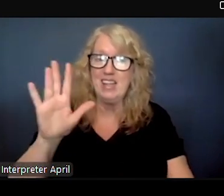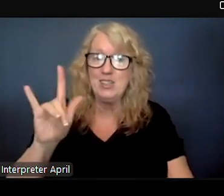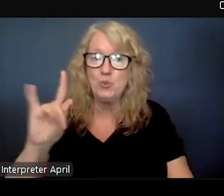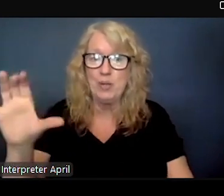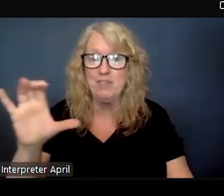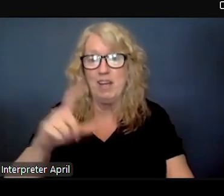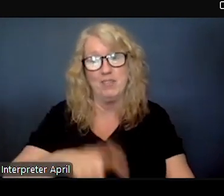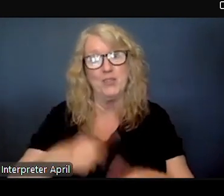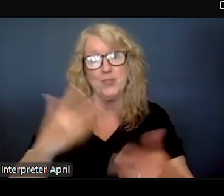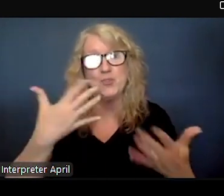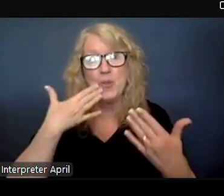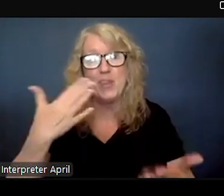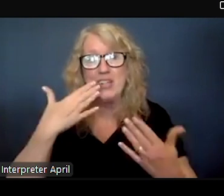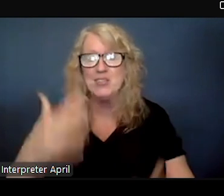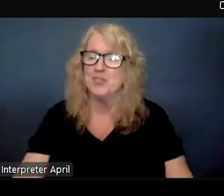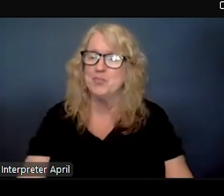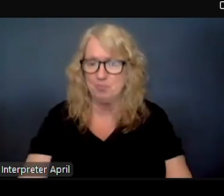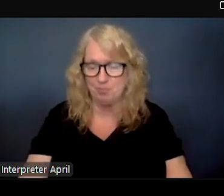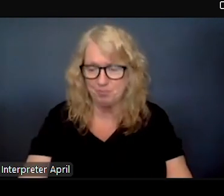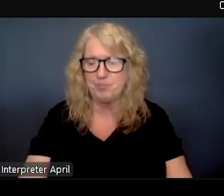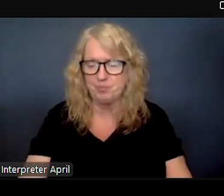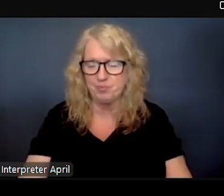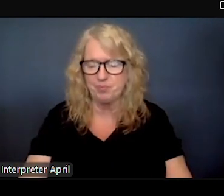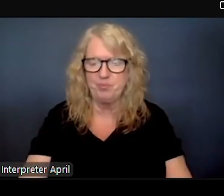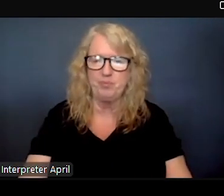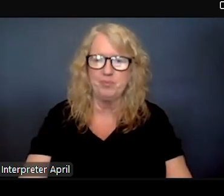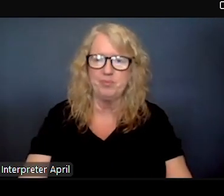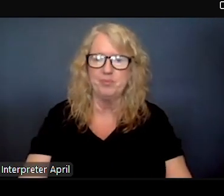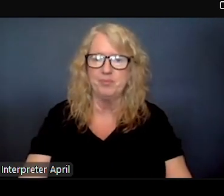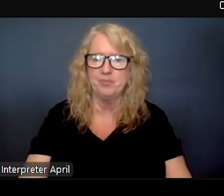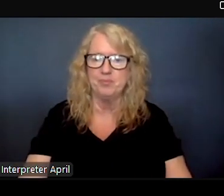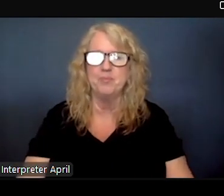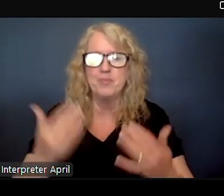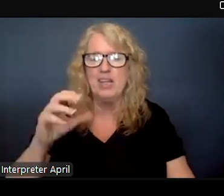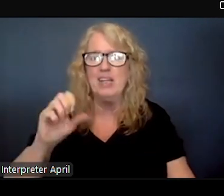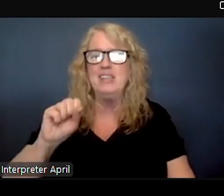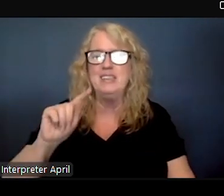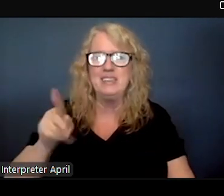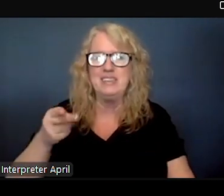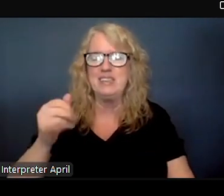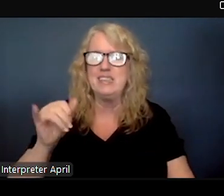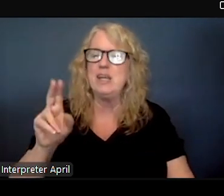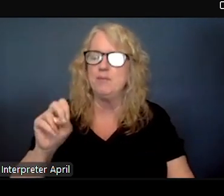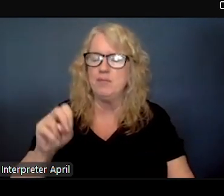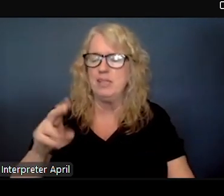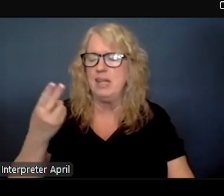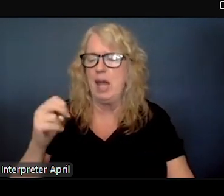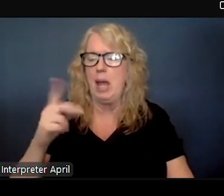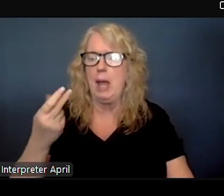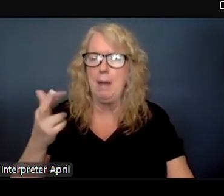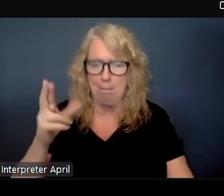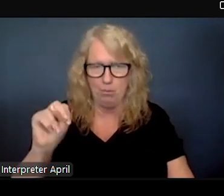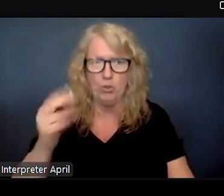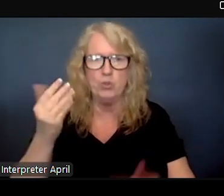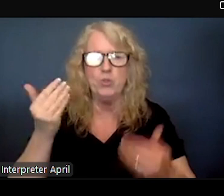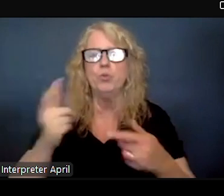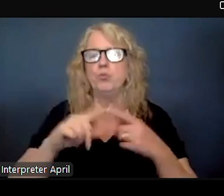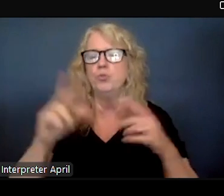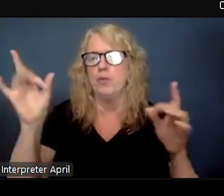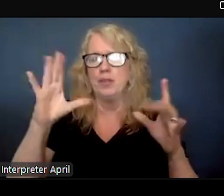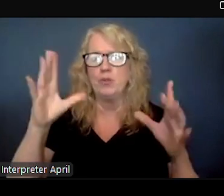incredible. So thank you. And let's go to Stephanie Hepburn to do the crisis